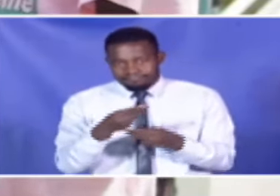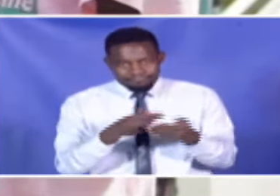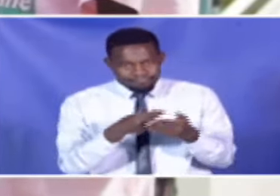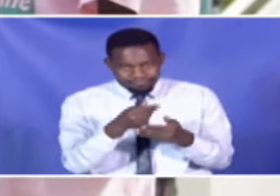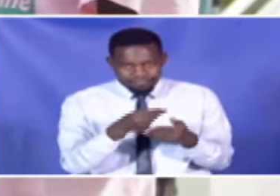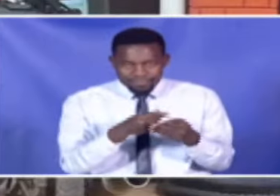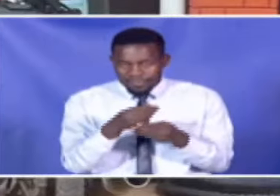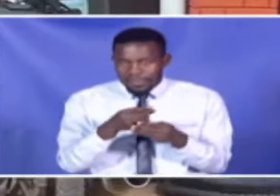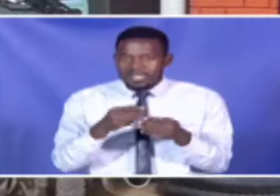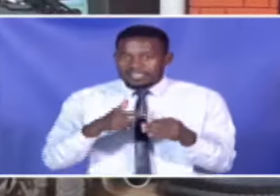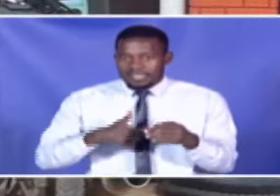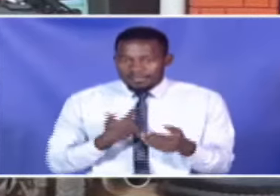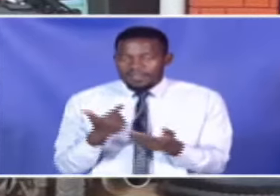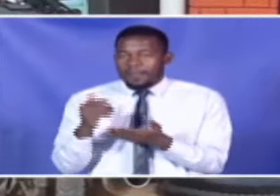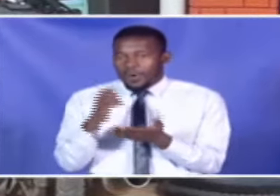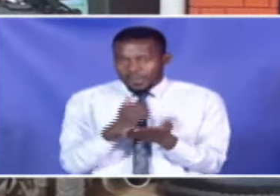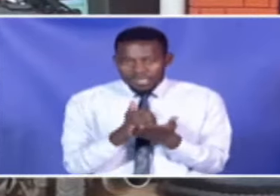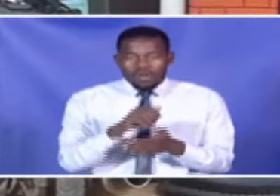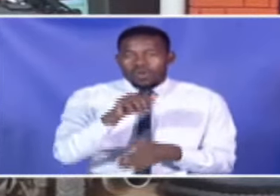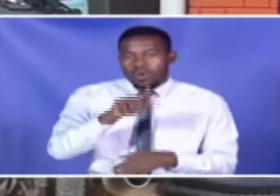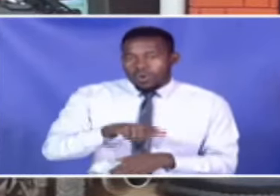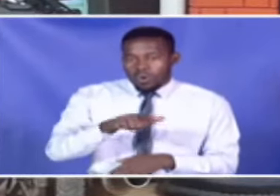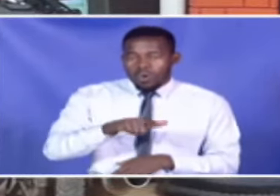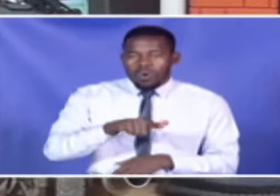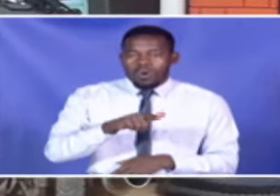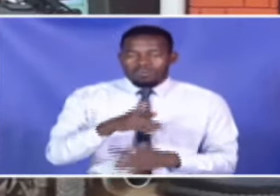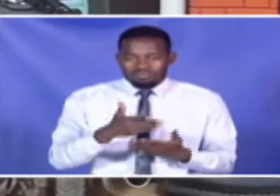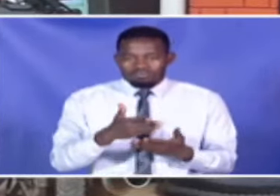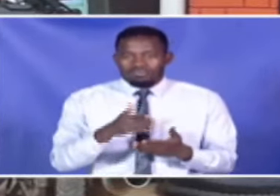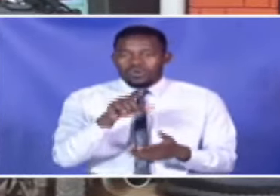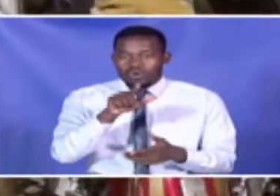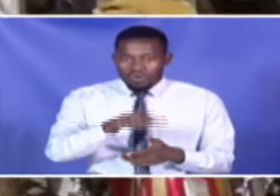self-employment. The low-income earners have been encouraged to